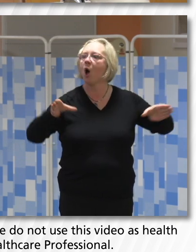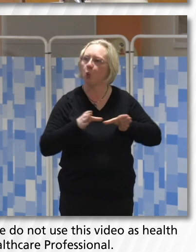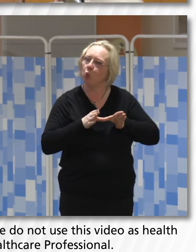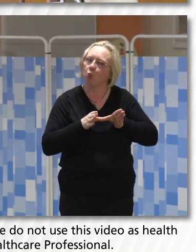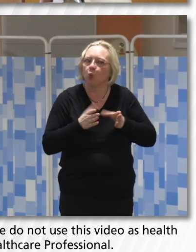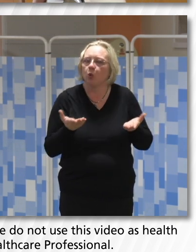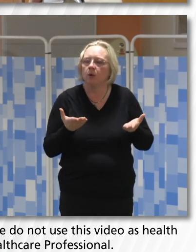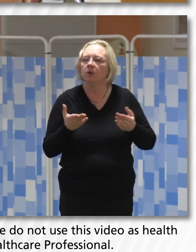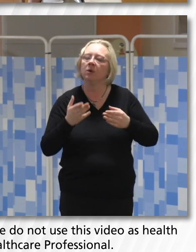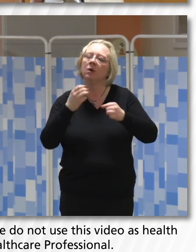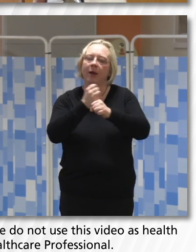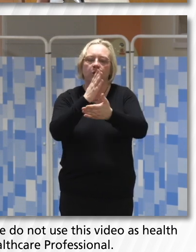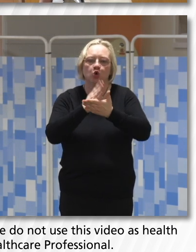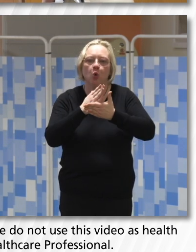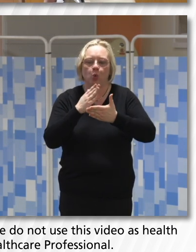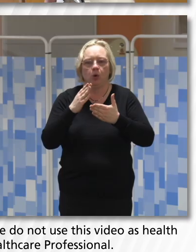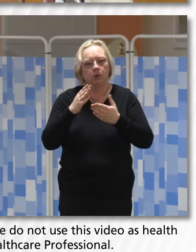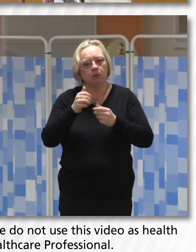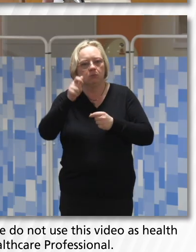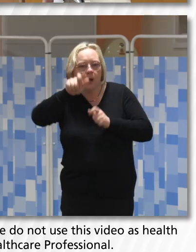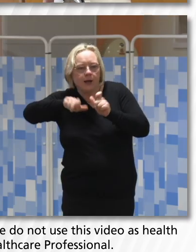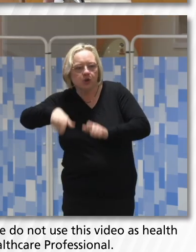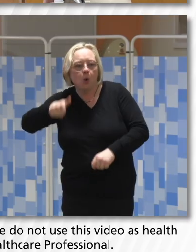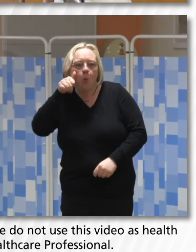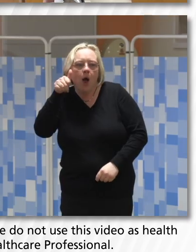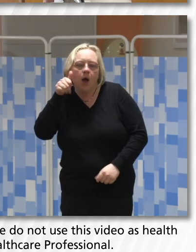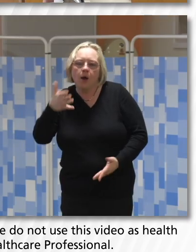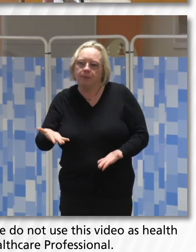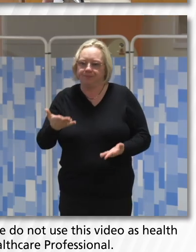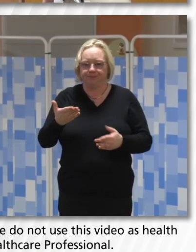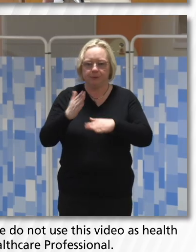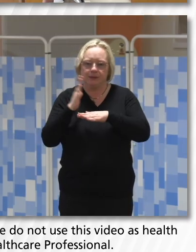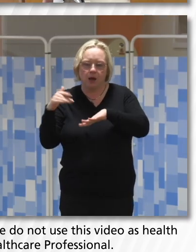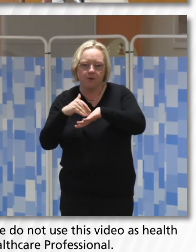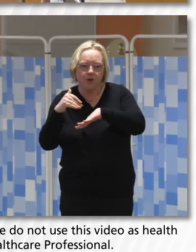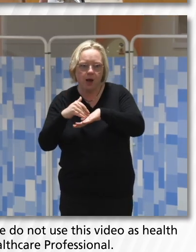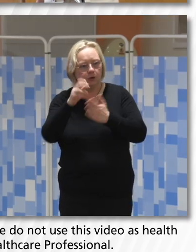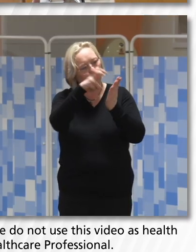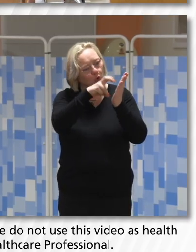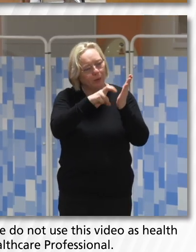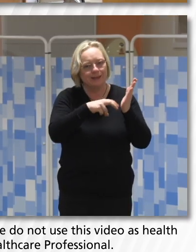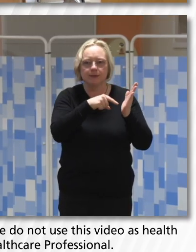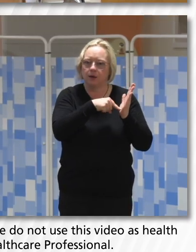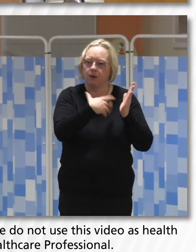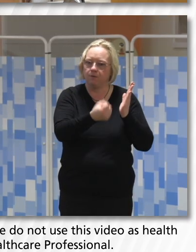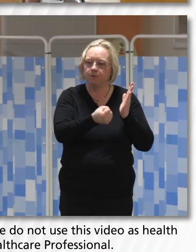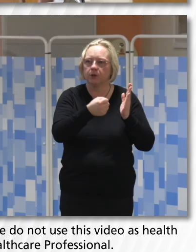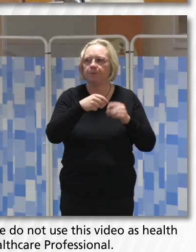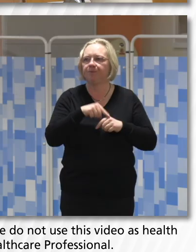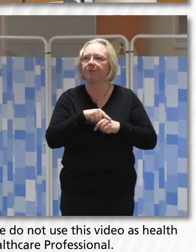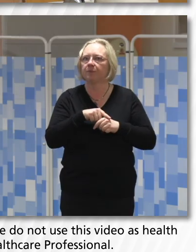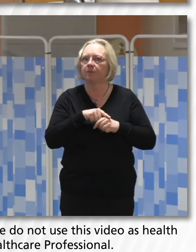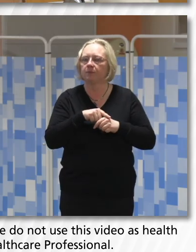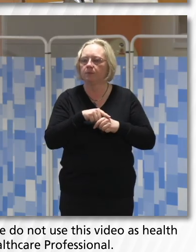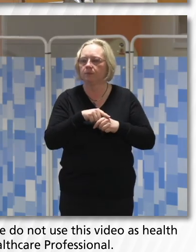treatment. We ensure that the patients are aware of any potential side effects and it's clearly documented in the notes. And we ask patients if